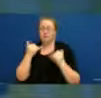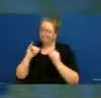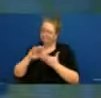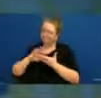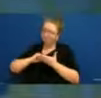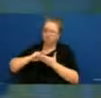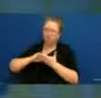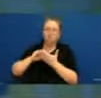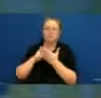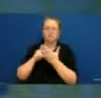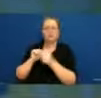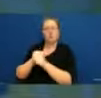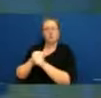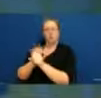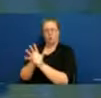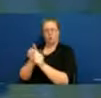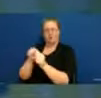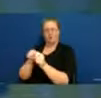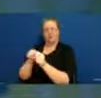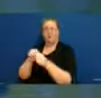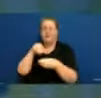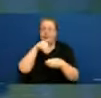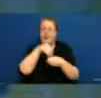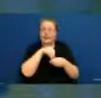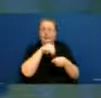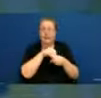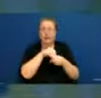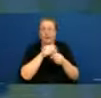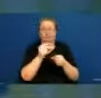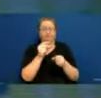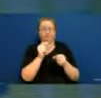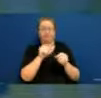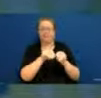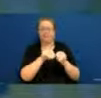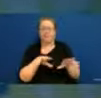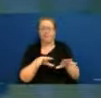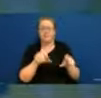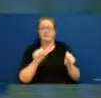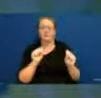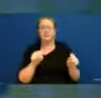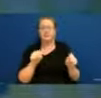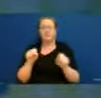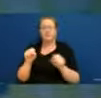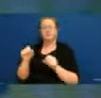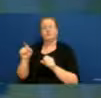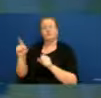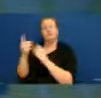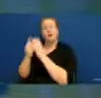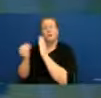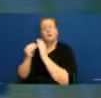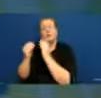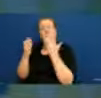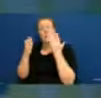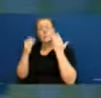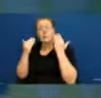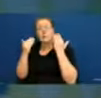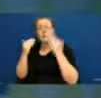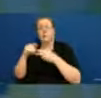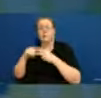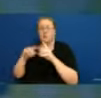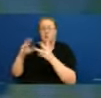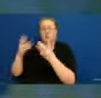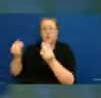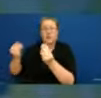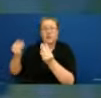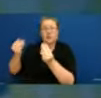can now transmit very easily as we're moving indoors, as the weather is changing. And we need to pay attention to